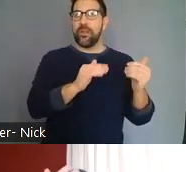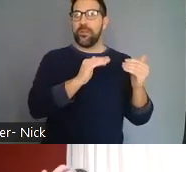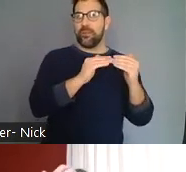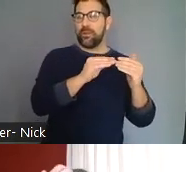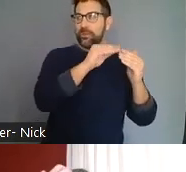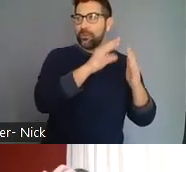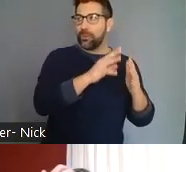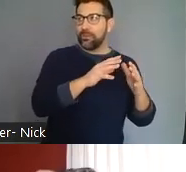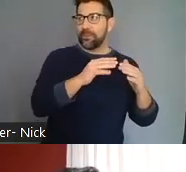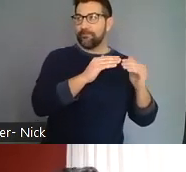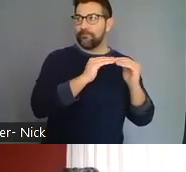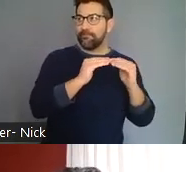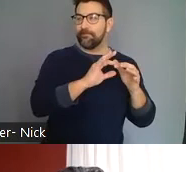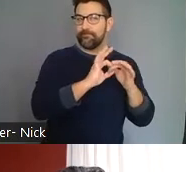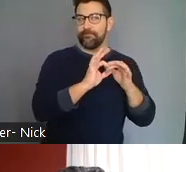and